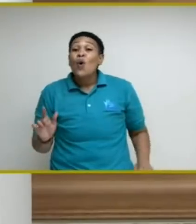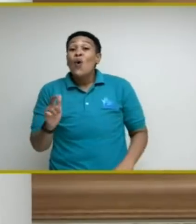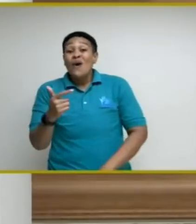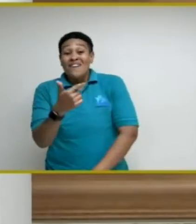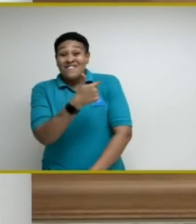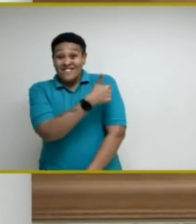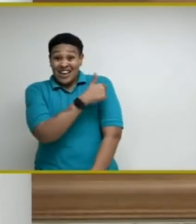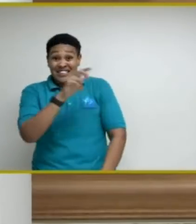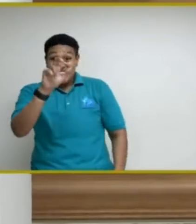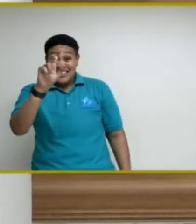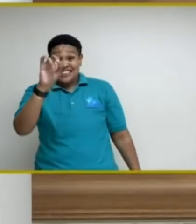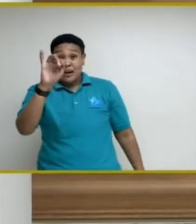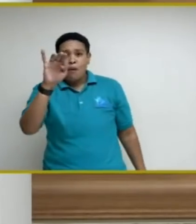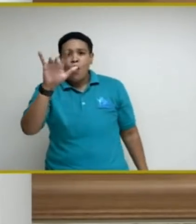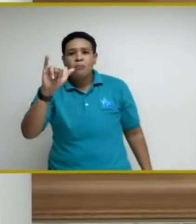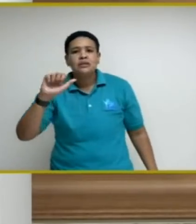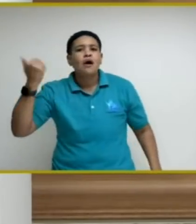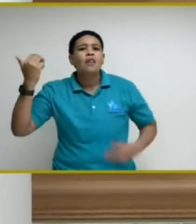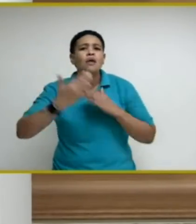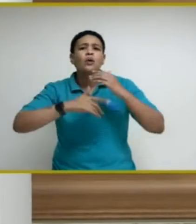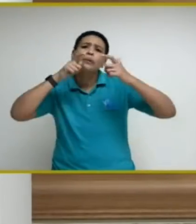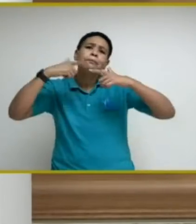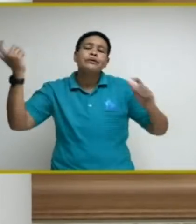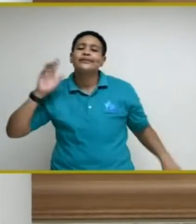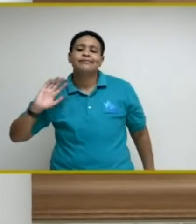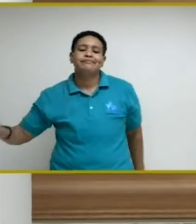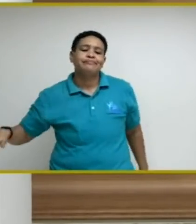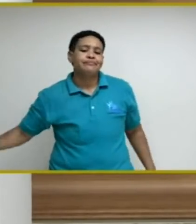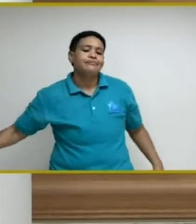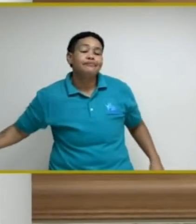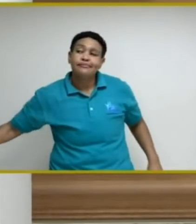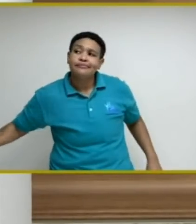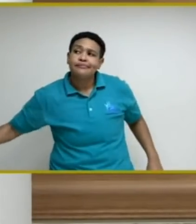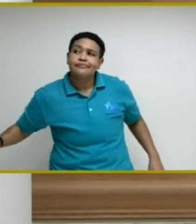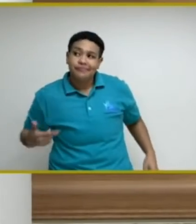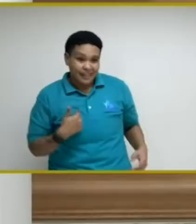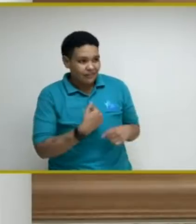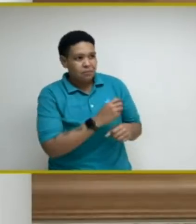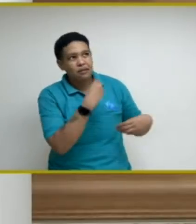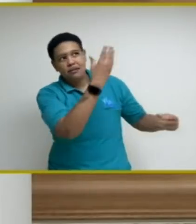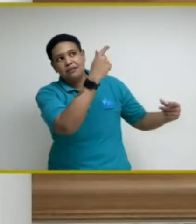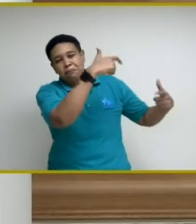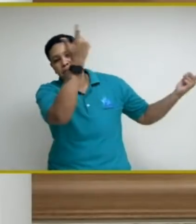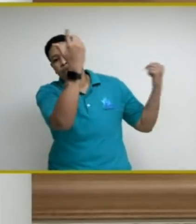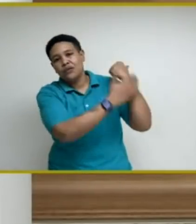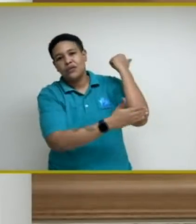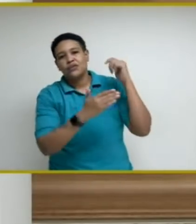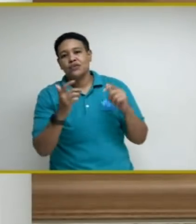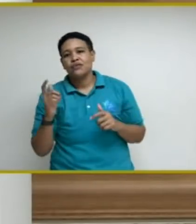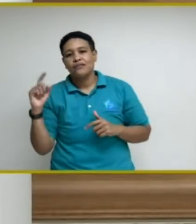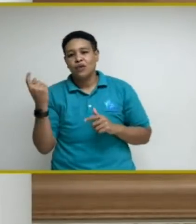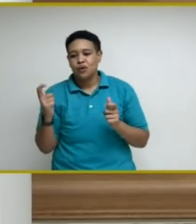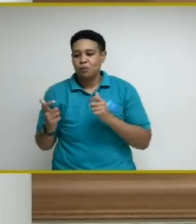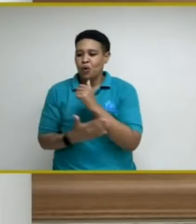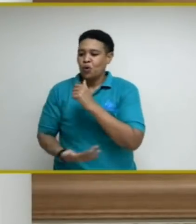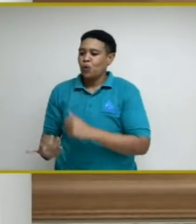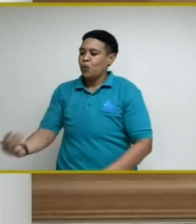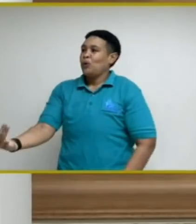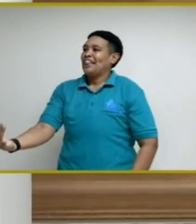and the access to vaccines. And in many instances, we have been